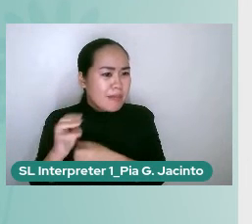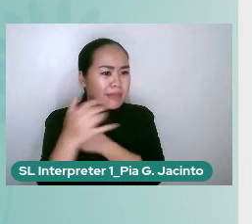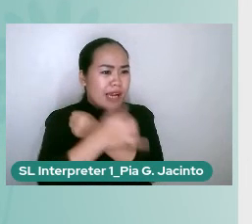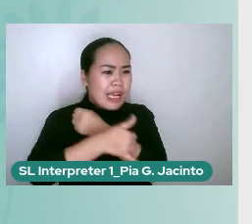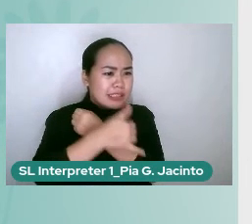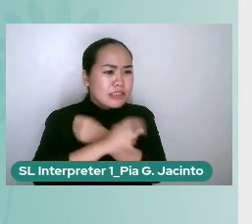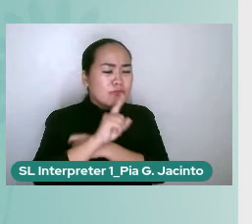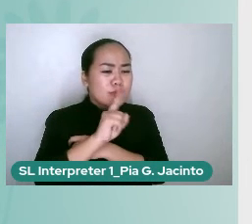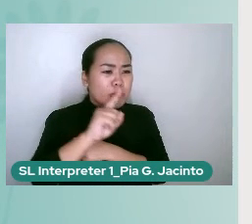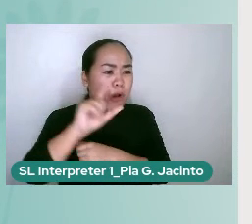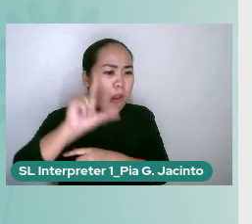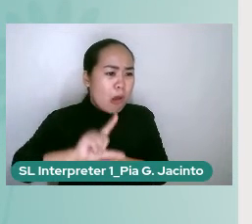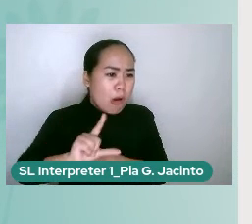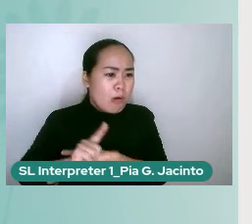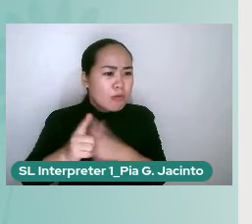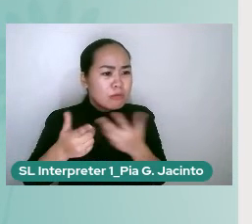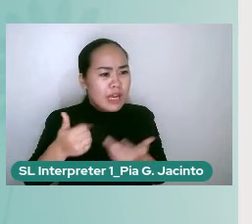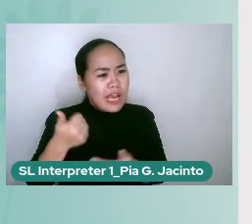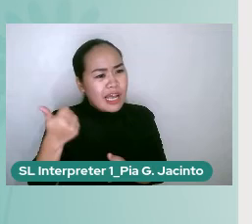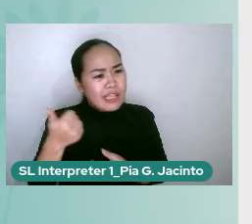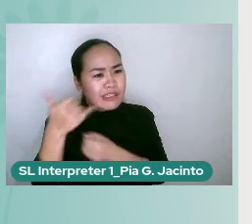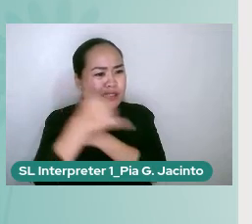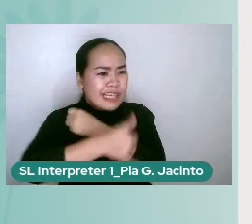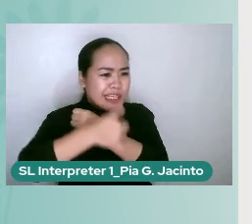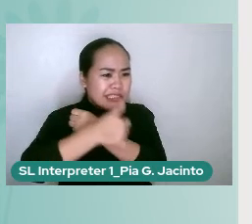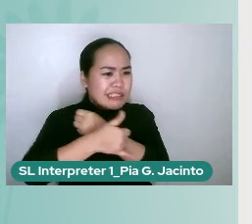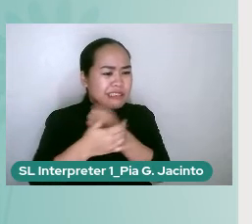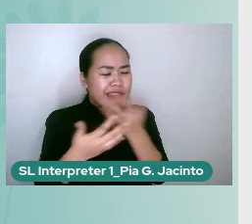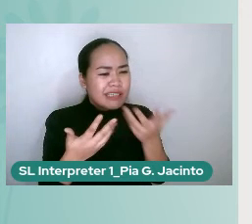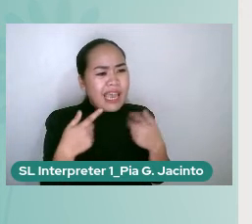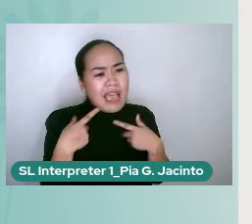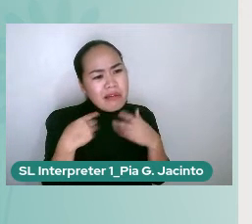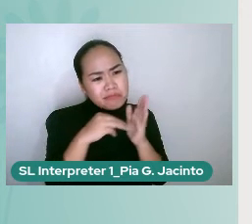lower middle income countries, and we've modeled that for